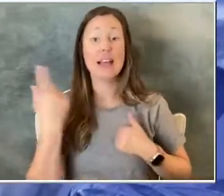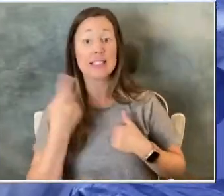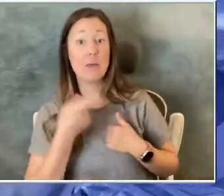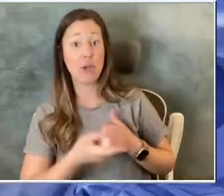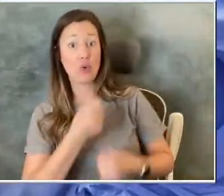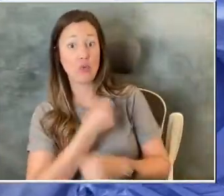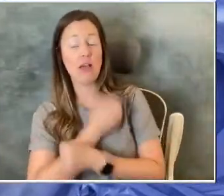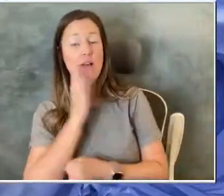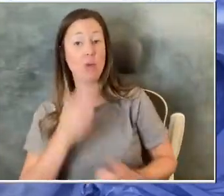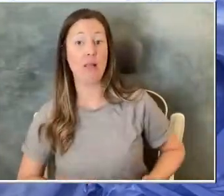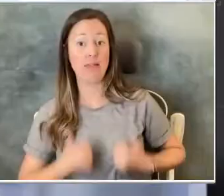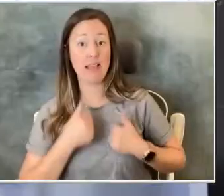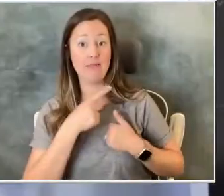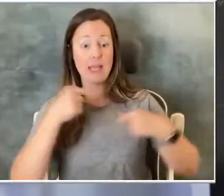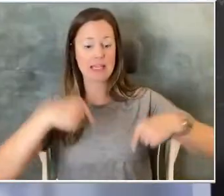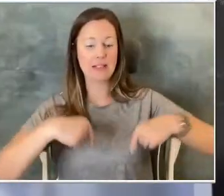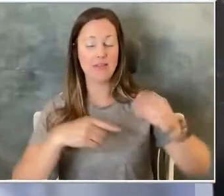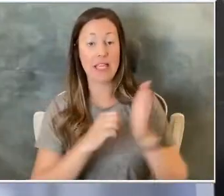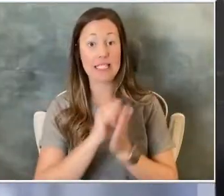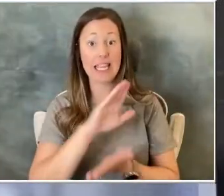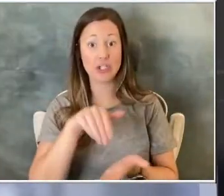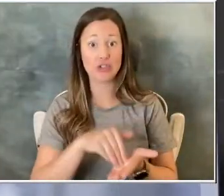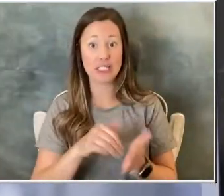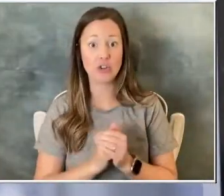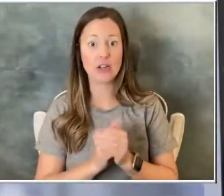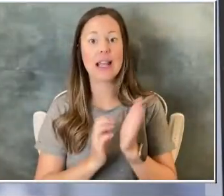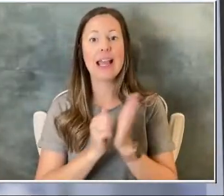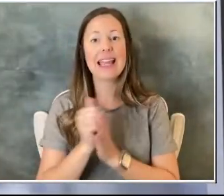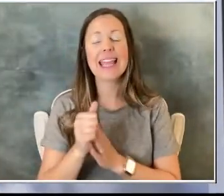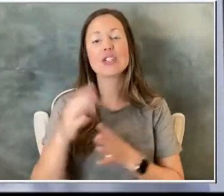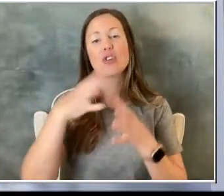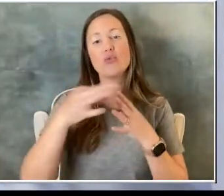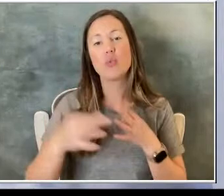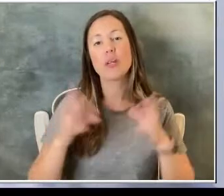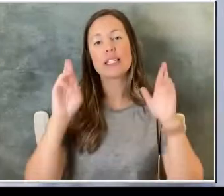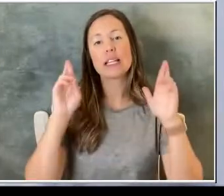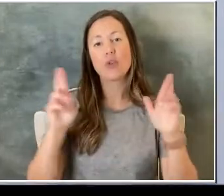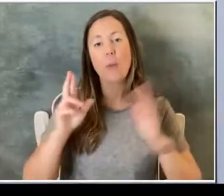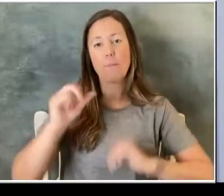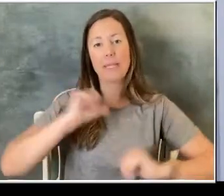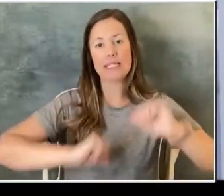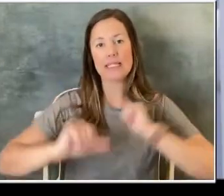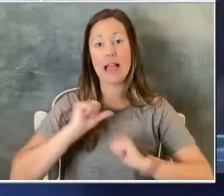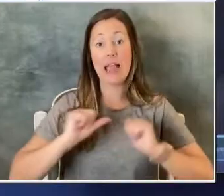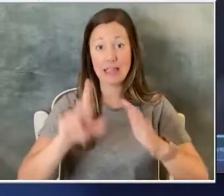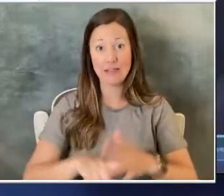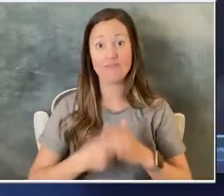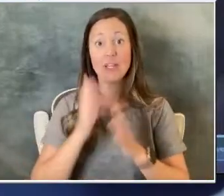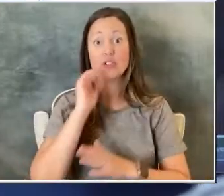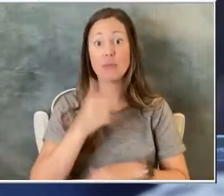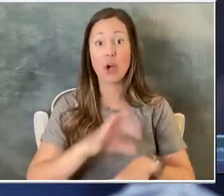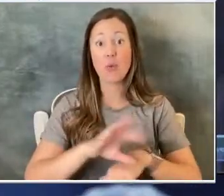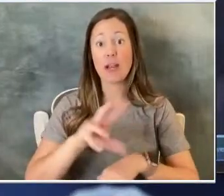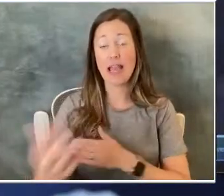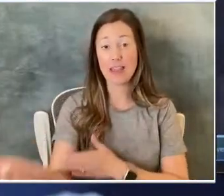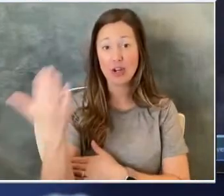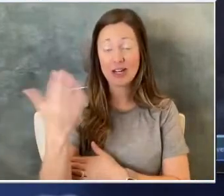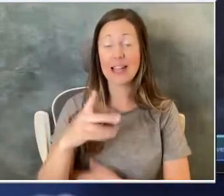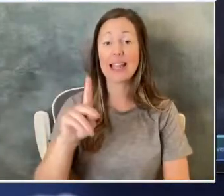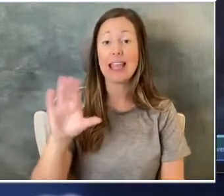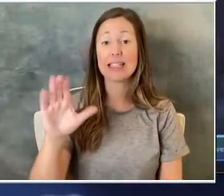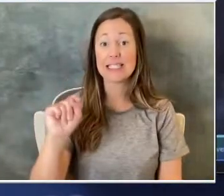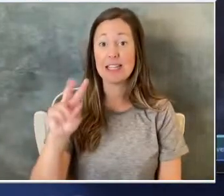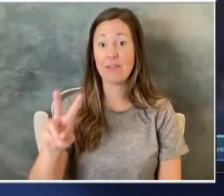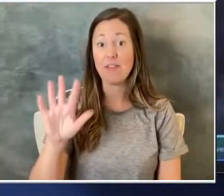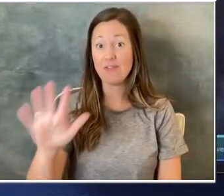center. Cancer, Choices, Hope, and Science airs tomorrow at 9:30 a.m. here in Kansas City on KCTV5 and